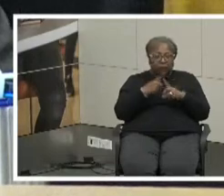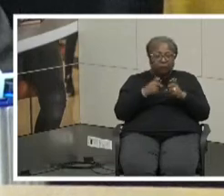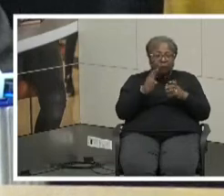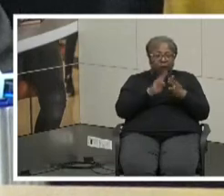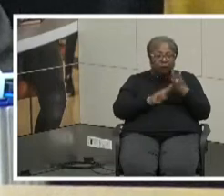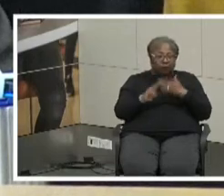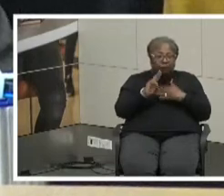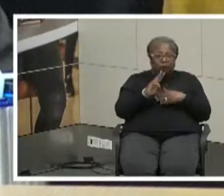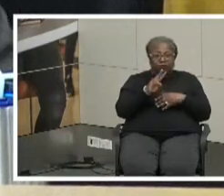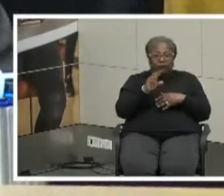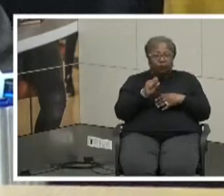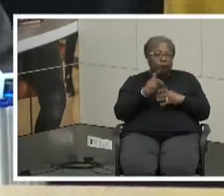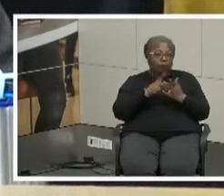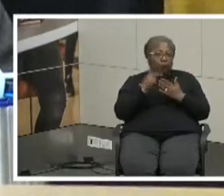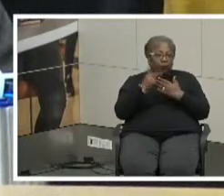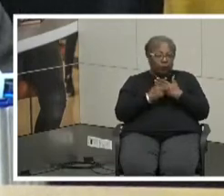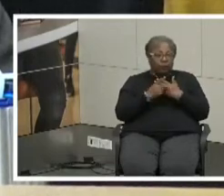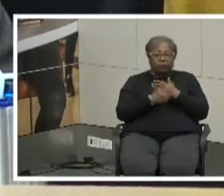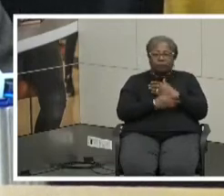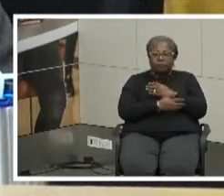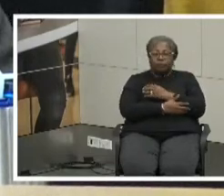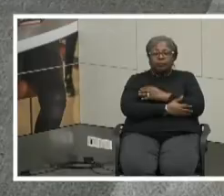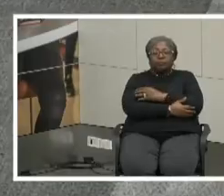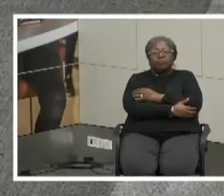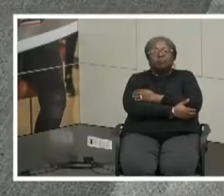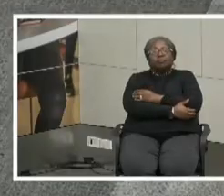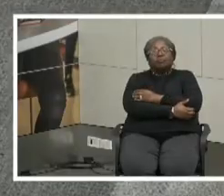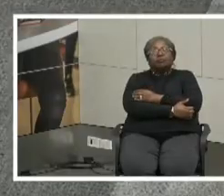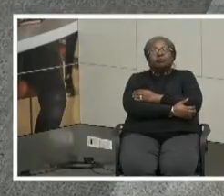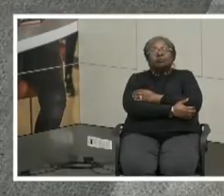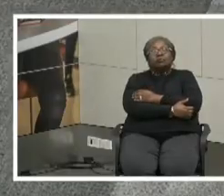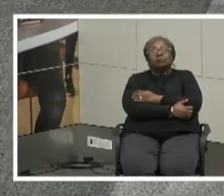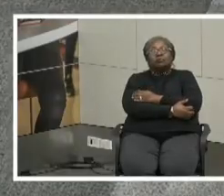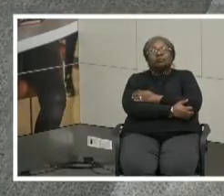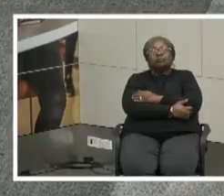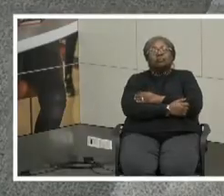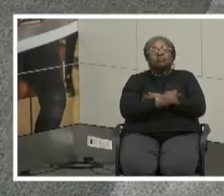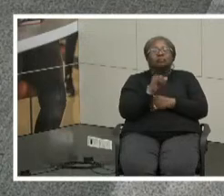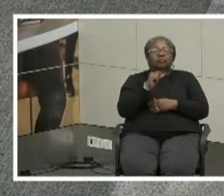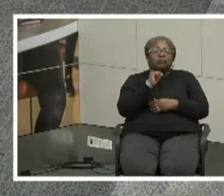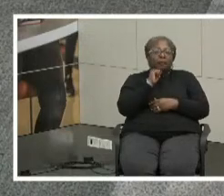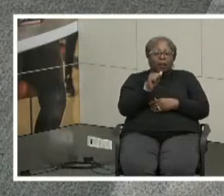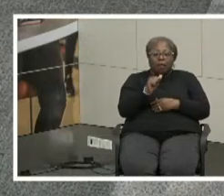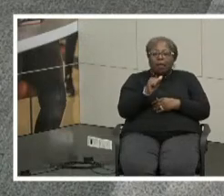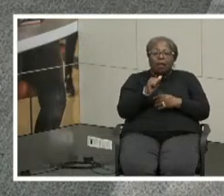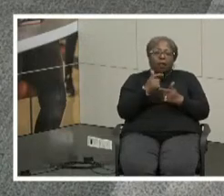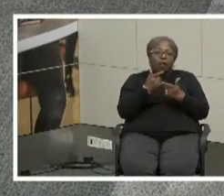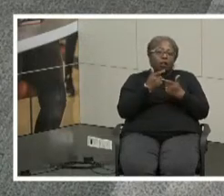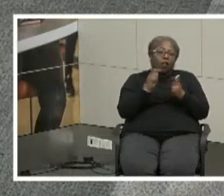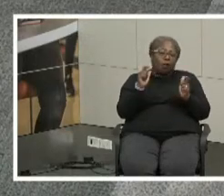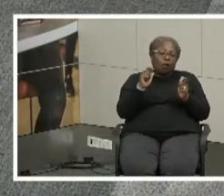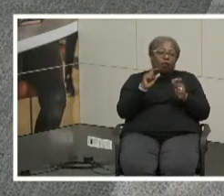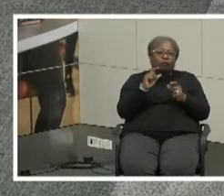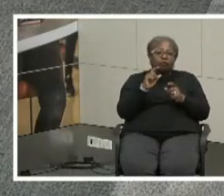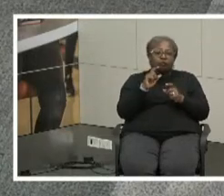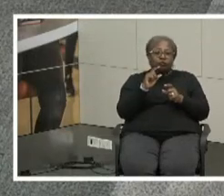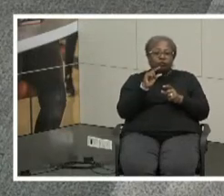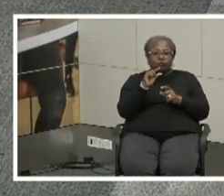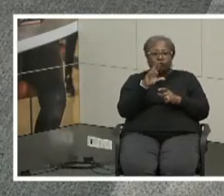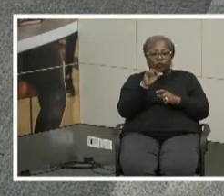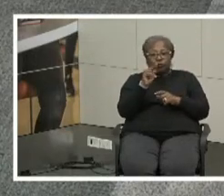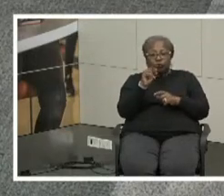University versus just programming correct it's not in the scheme of things it's not a large Grant it's really been